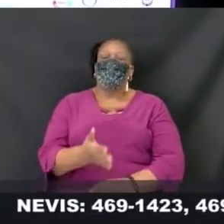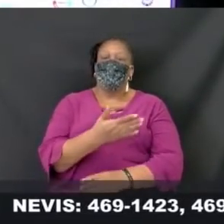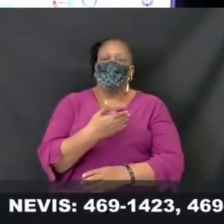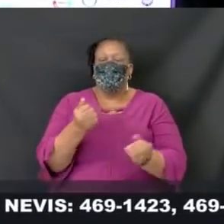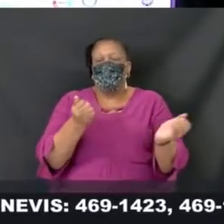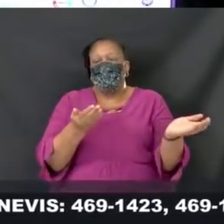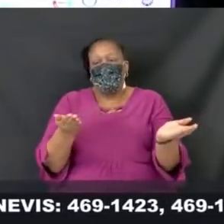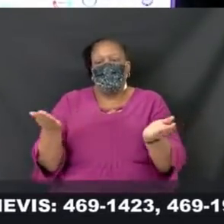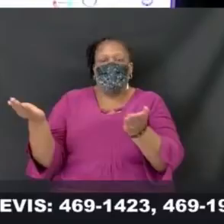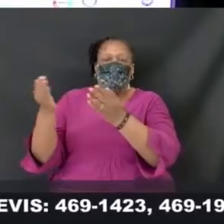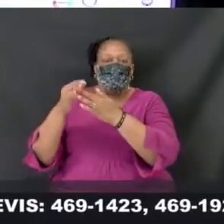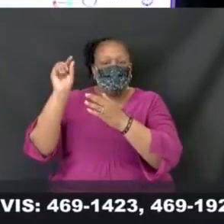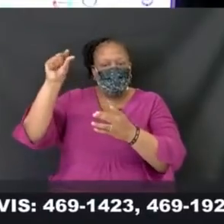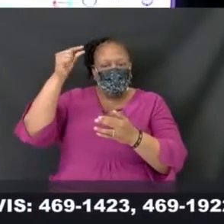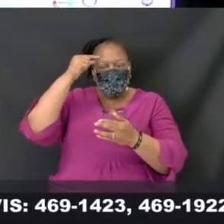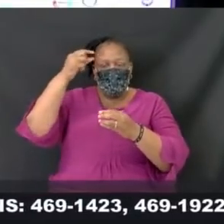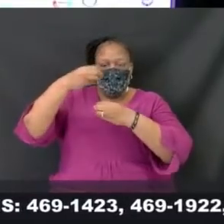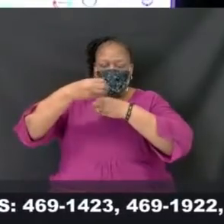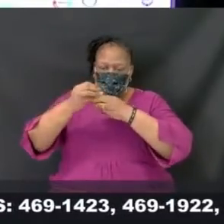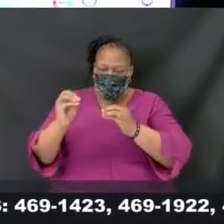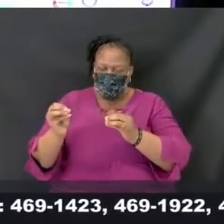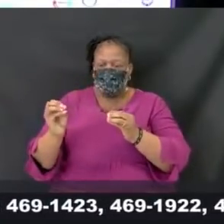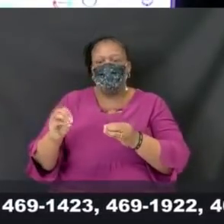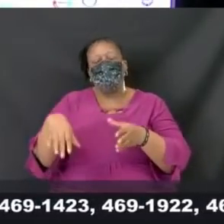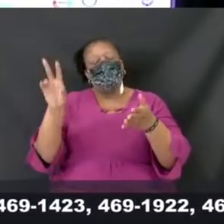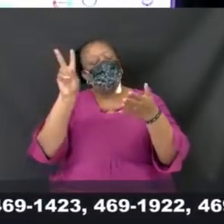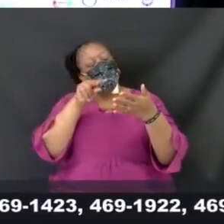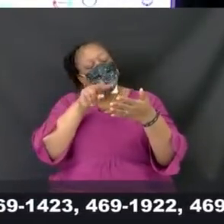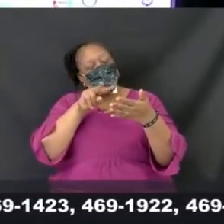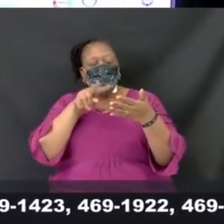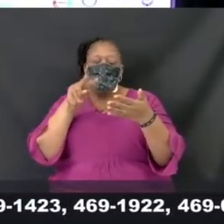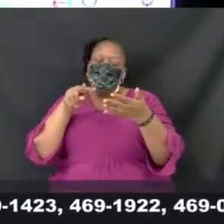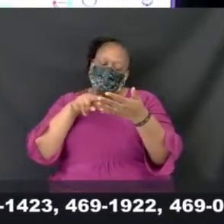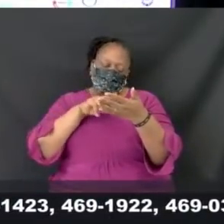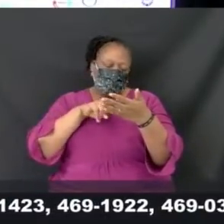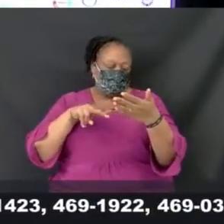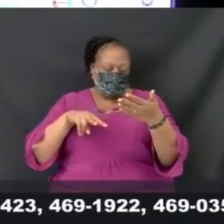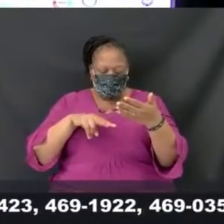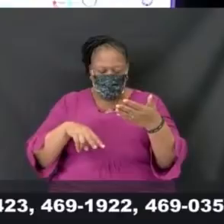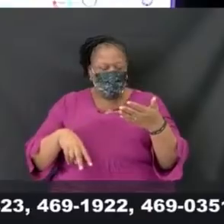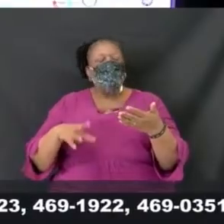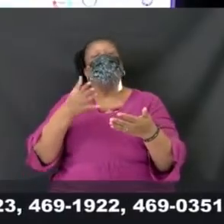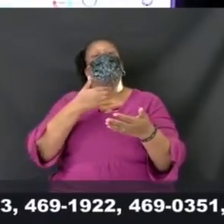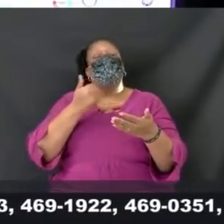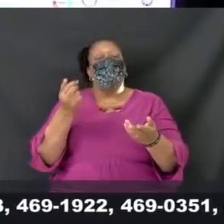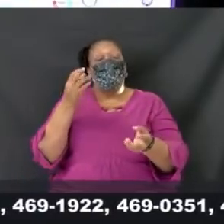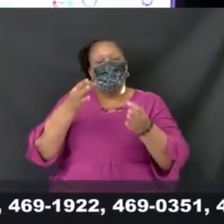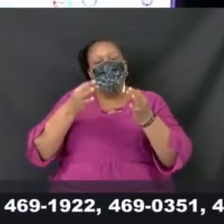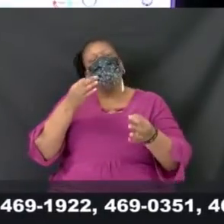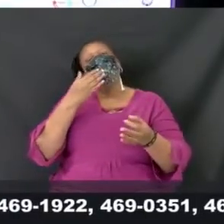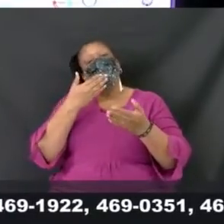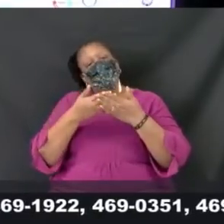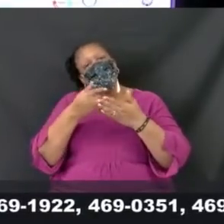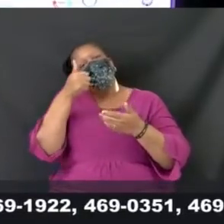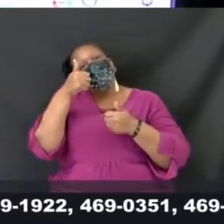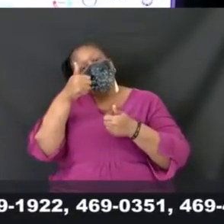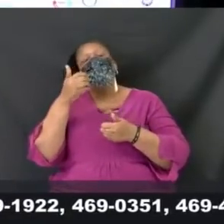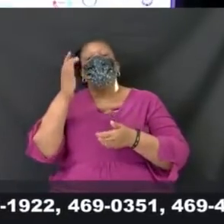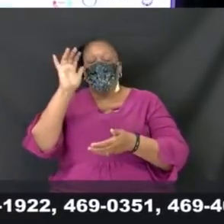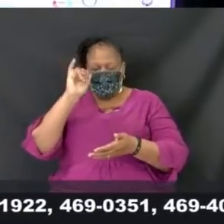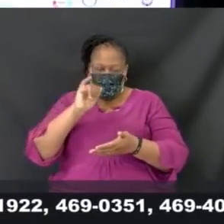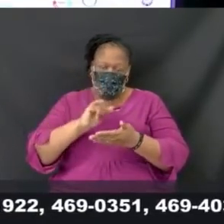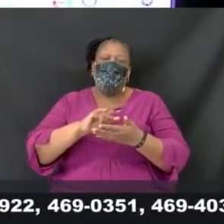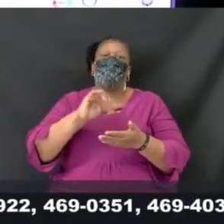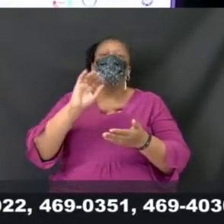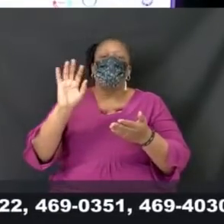then reporting back to the St. Kitts and Nevis Athletic Association for these meets to commence as soon as possible. We have given